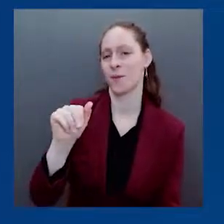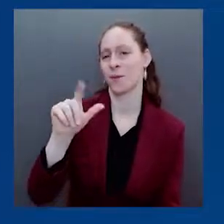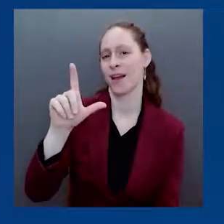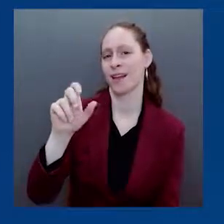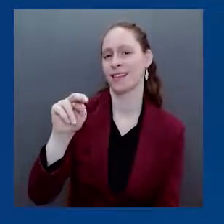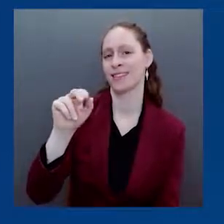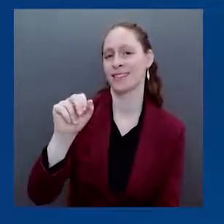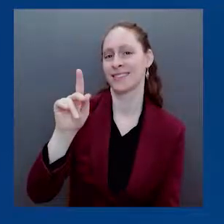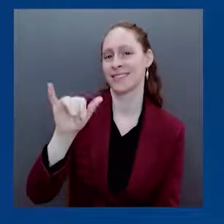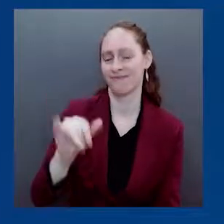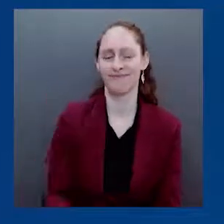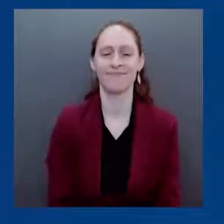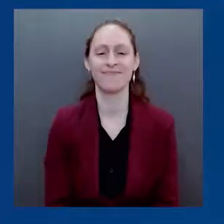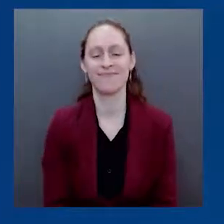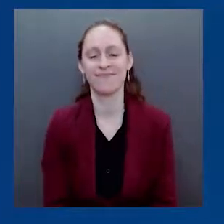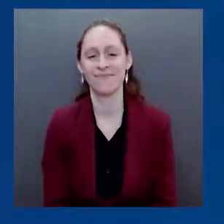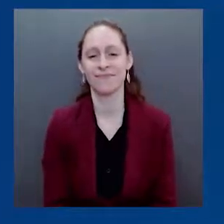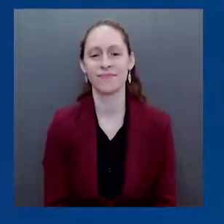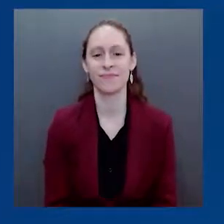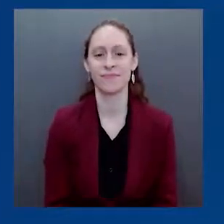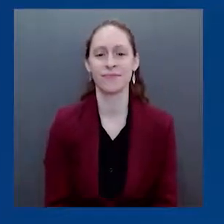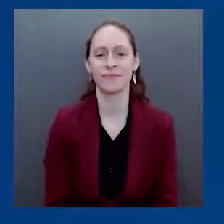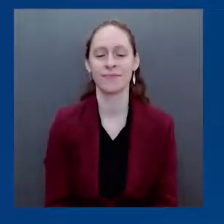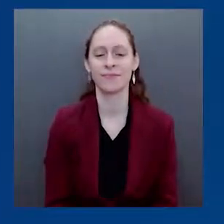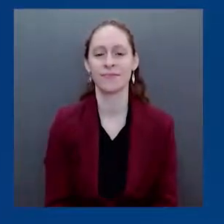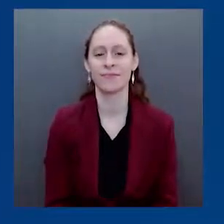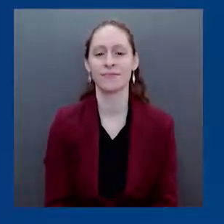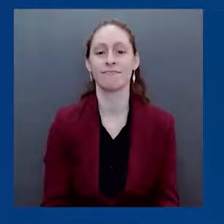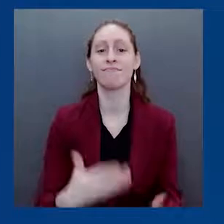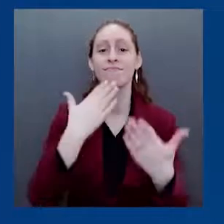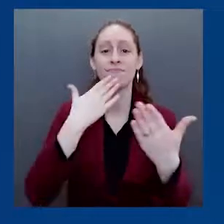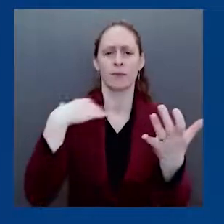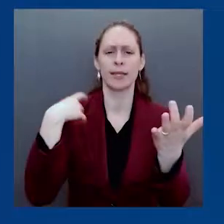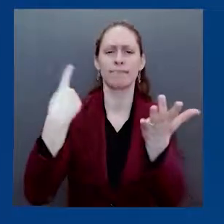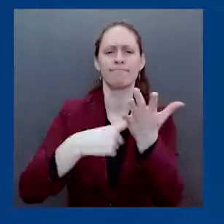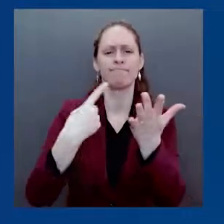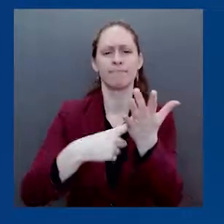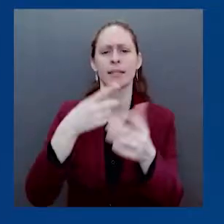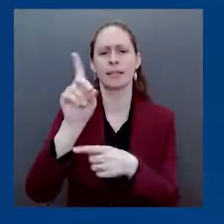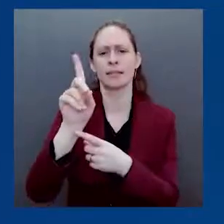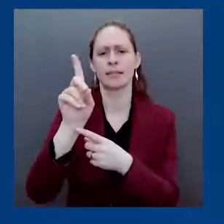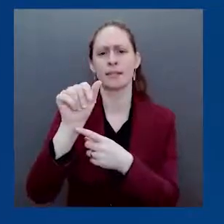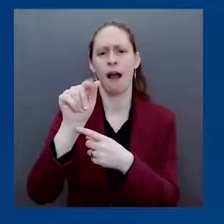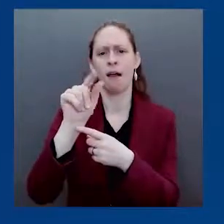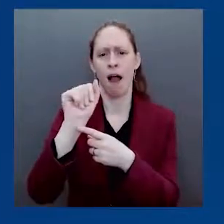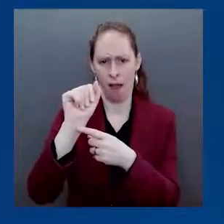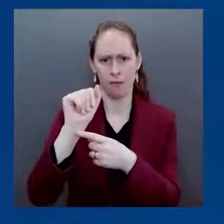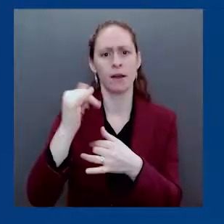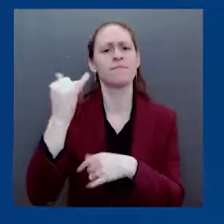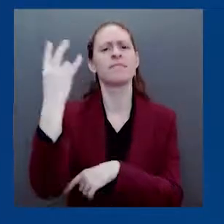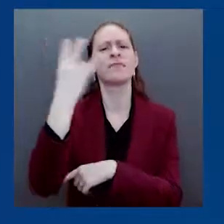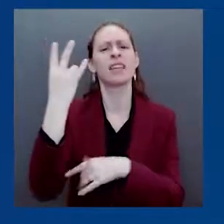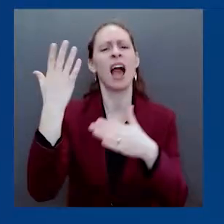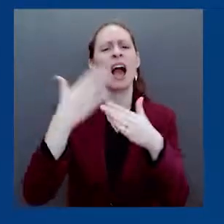Good morning. I'd like to start by walking you through today's data. The current 7-day daily average of cases is